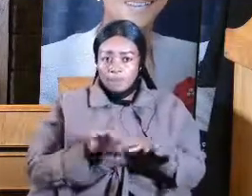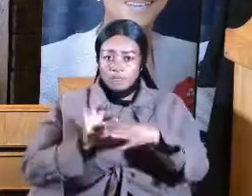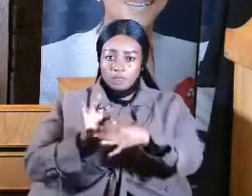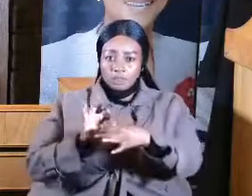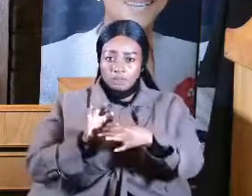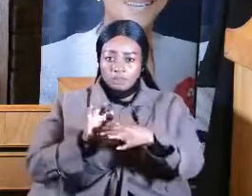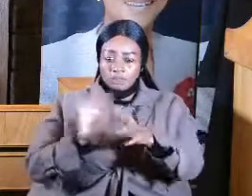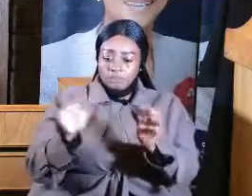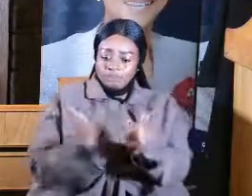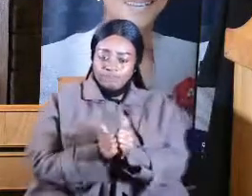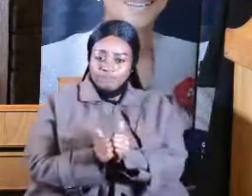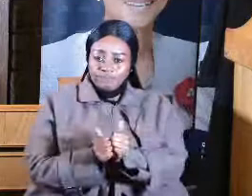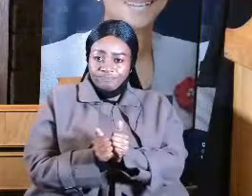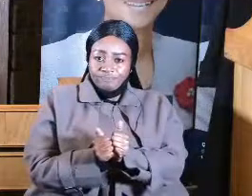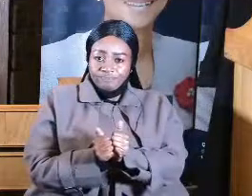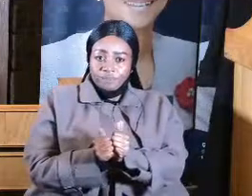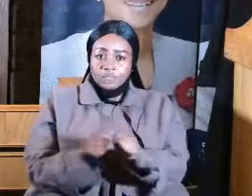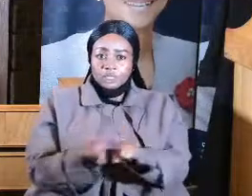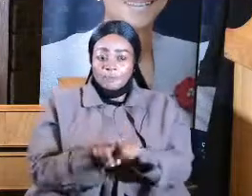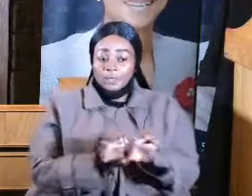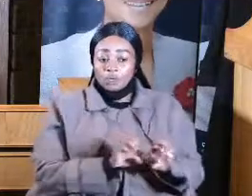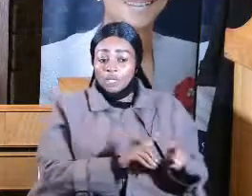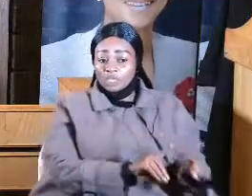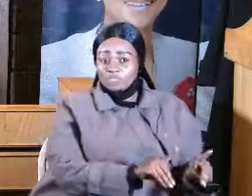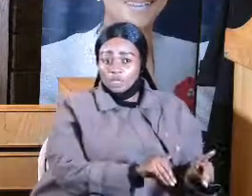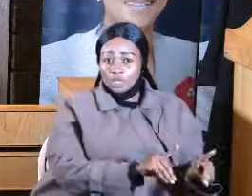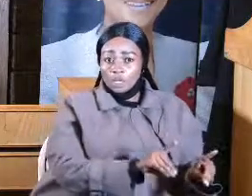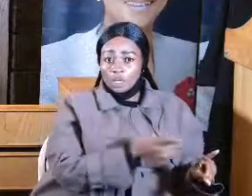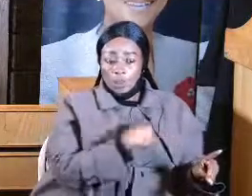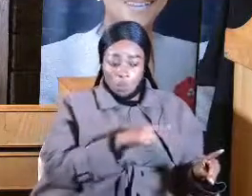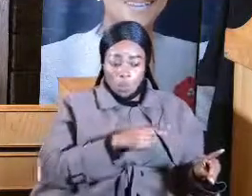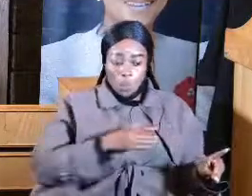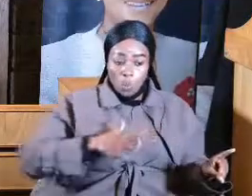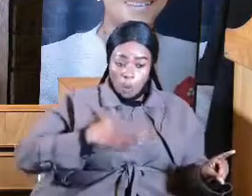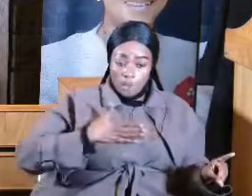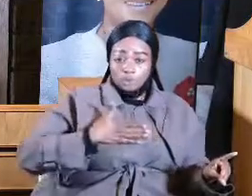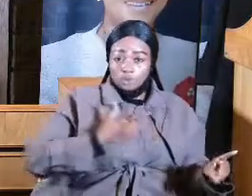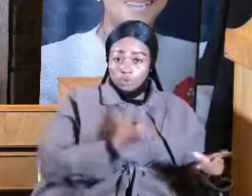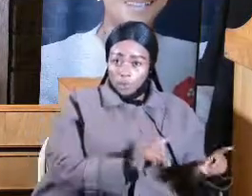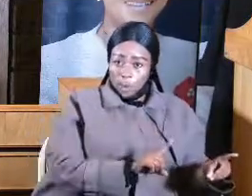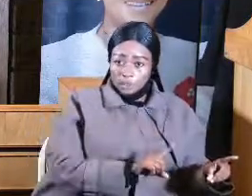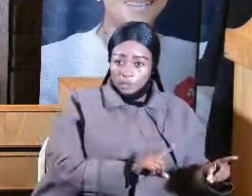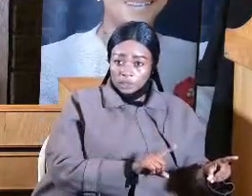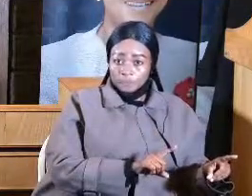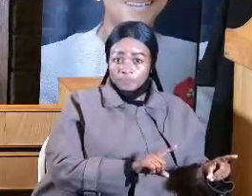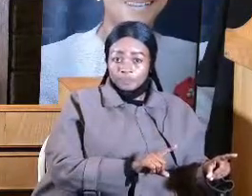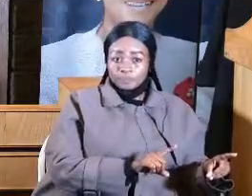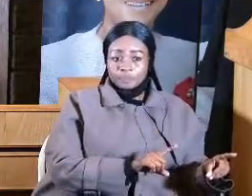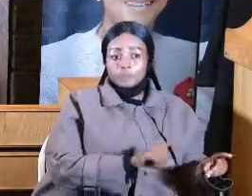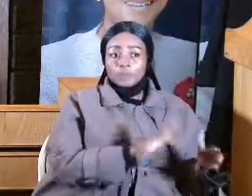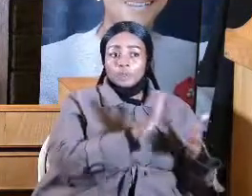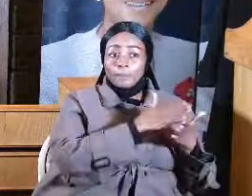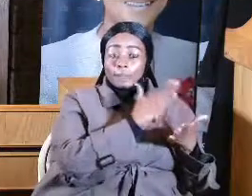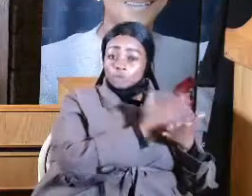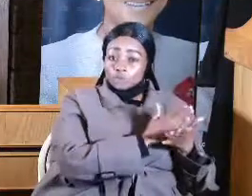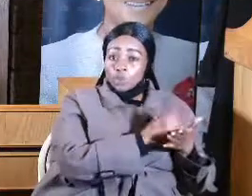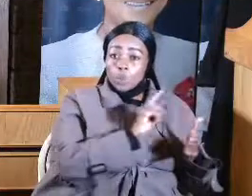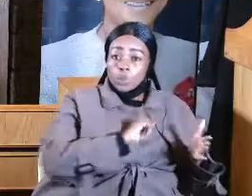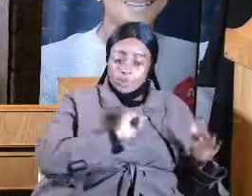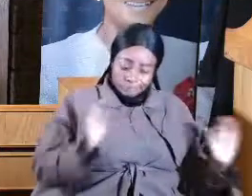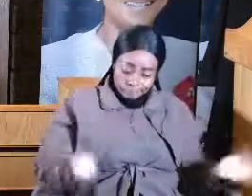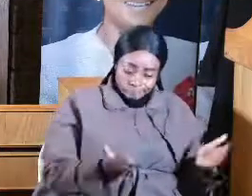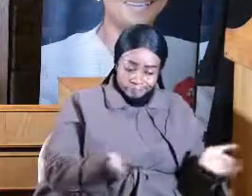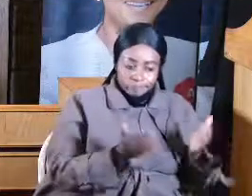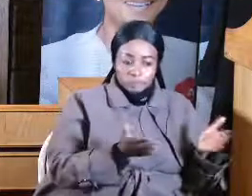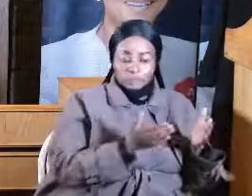For an example, if I can talk about education, what we want to do now in terms of making sure that we capacitate these